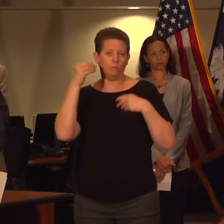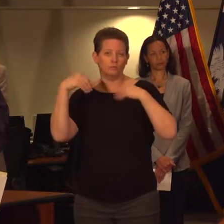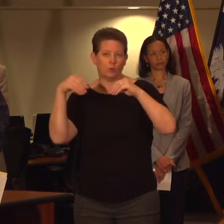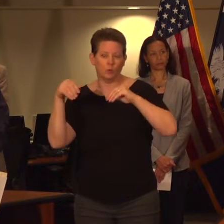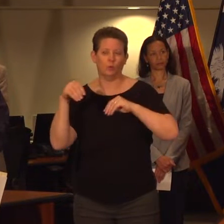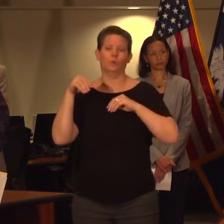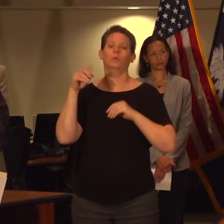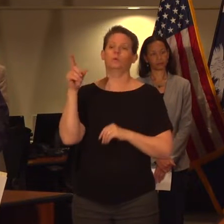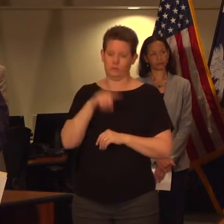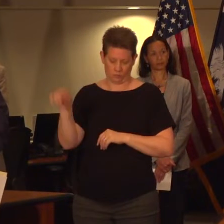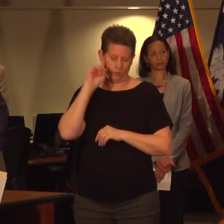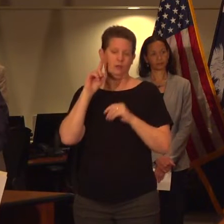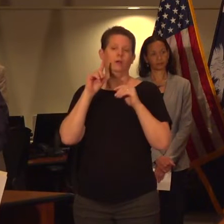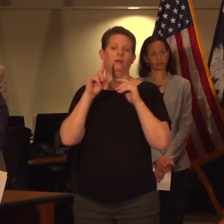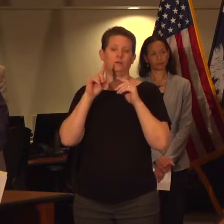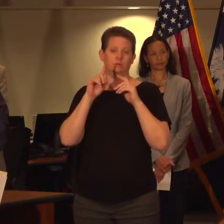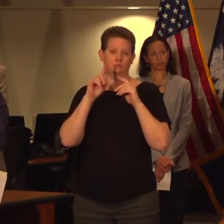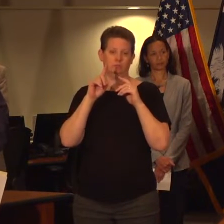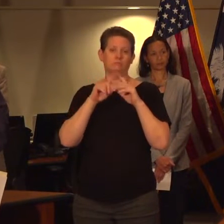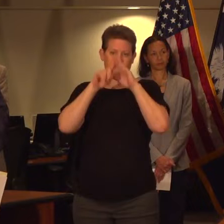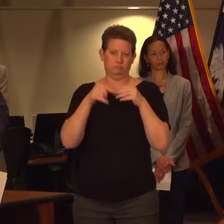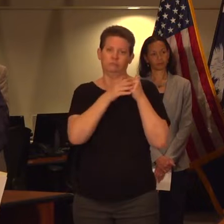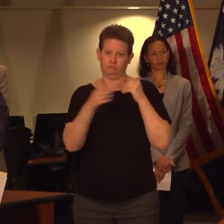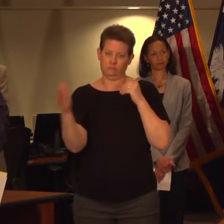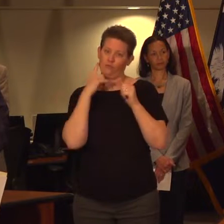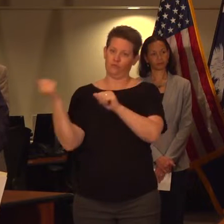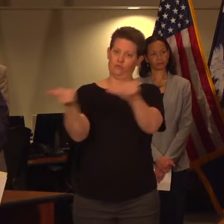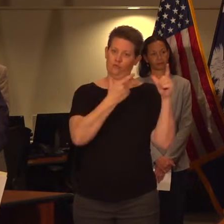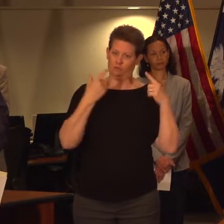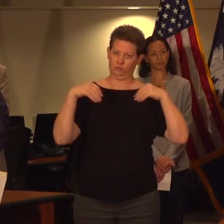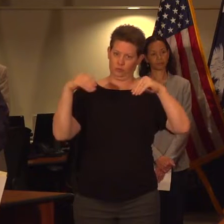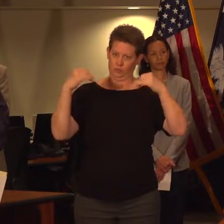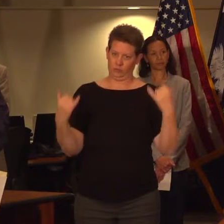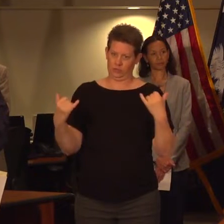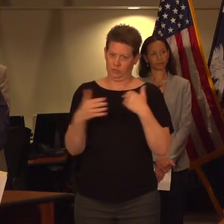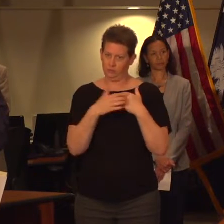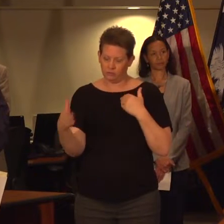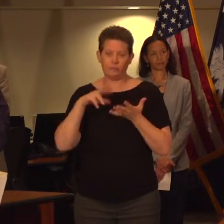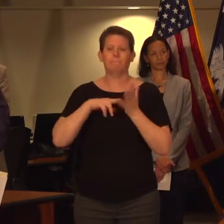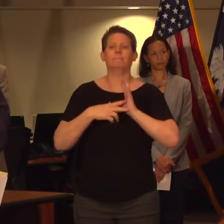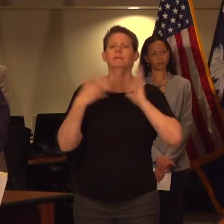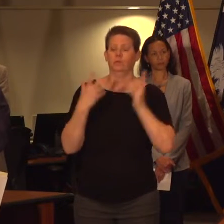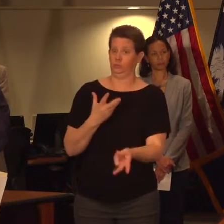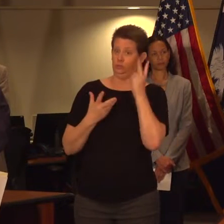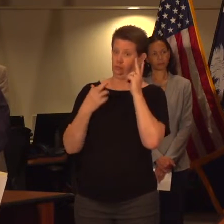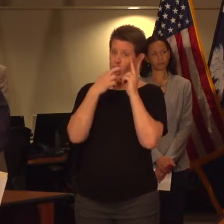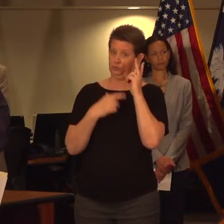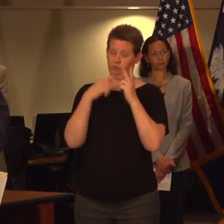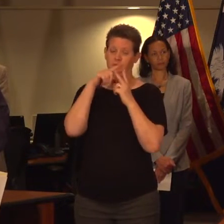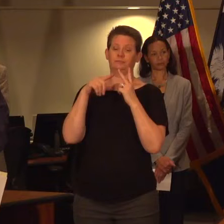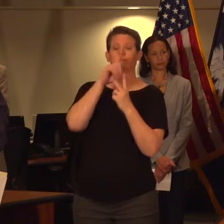stores will be in effect on these other retail businesses, and that consists of two rules. One,